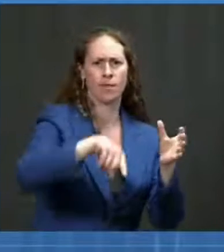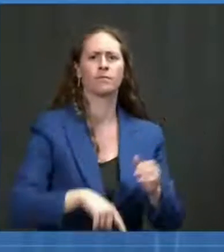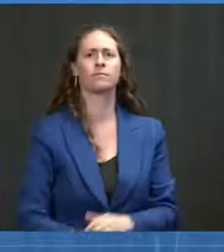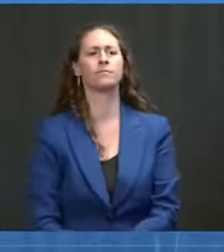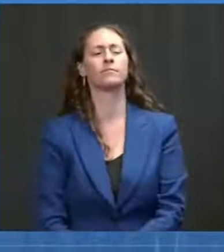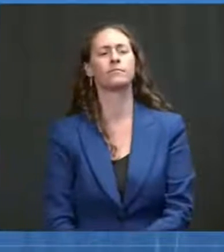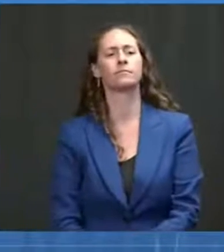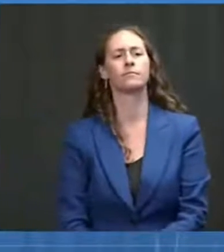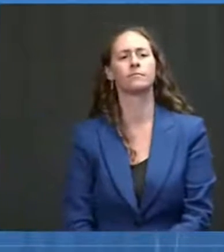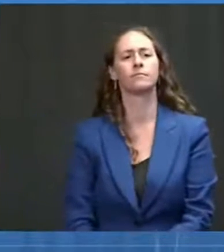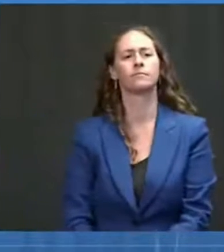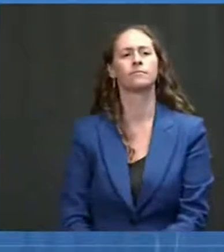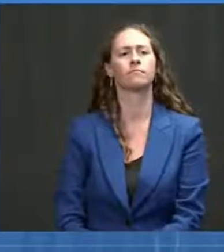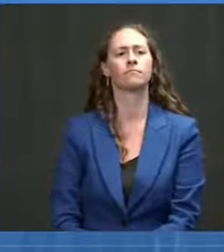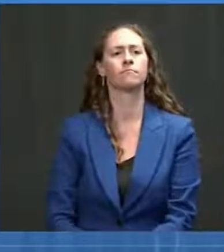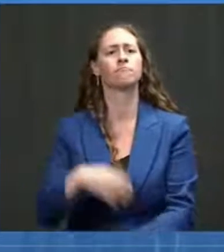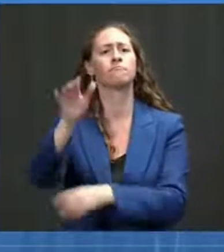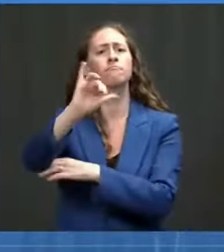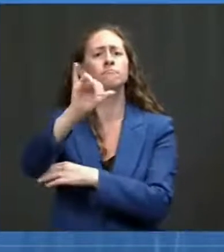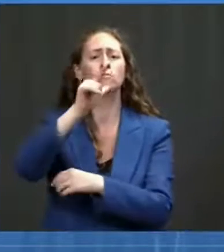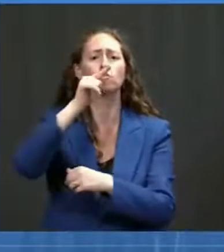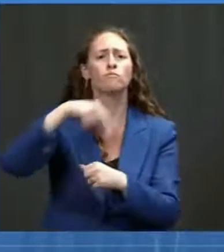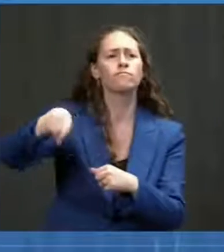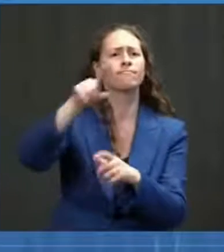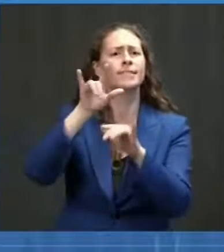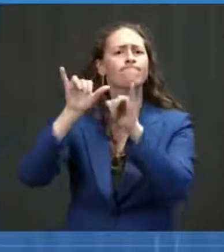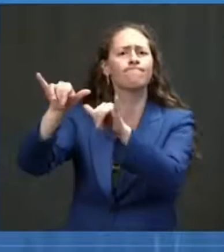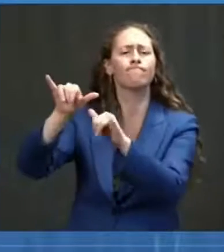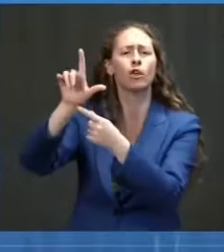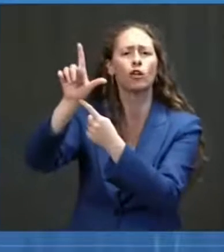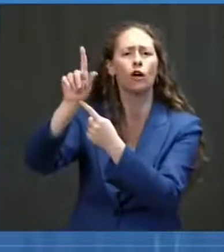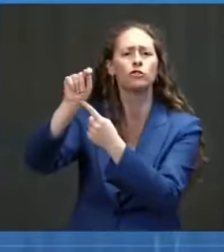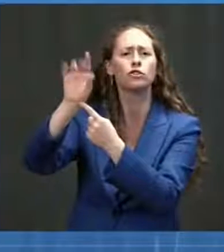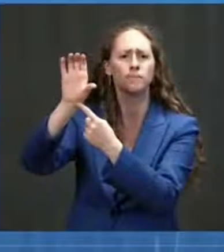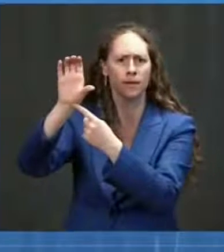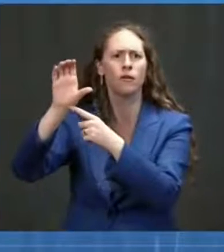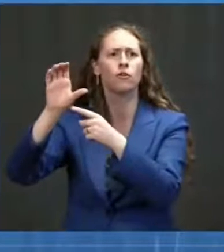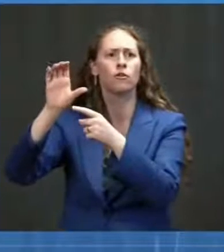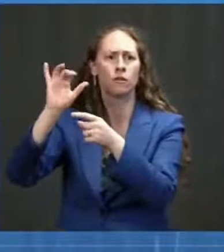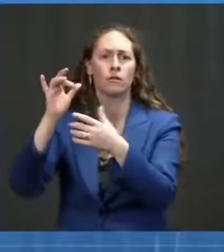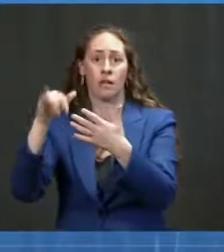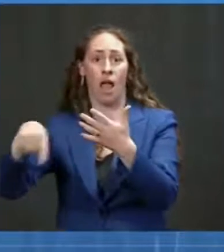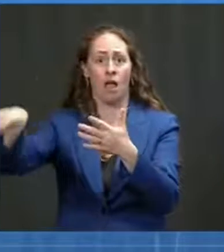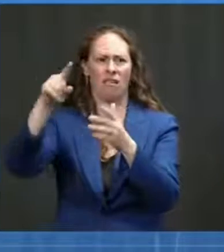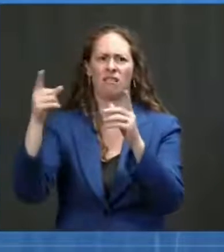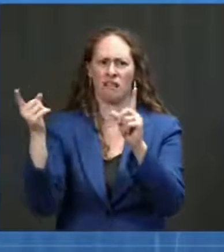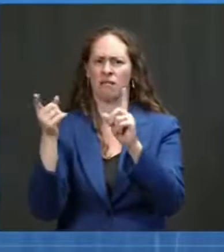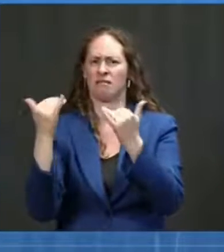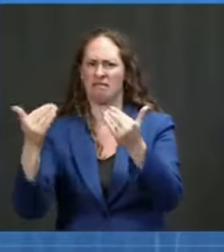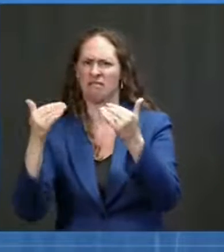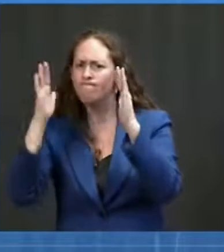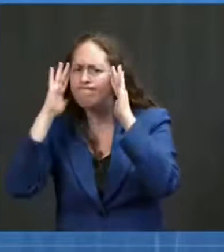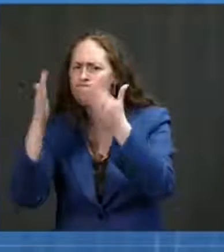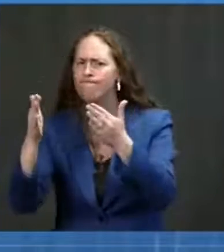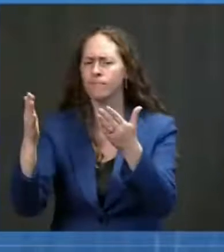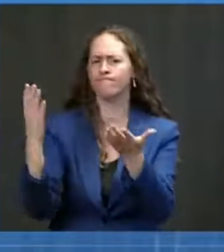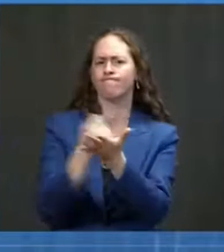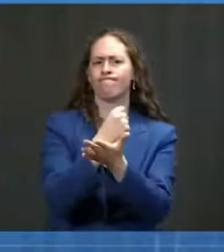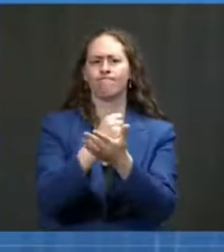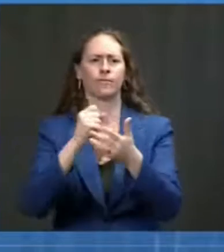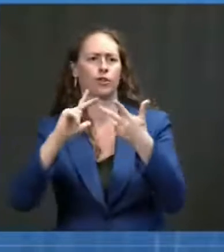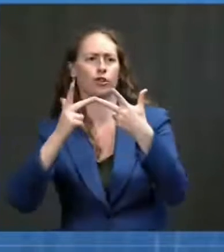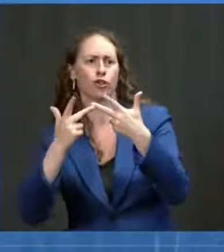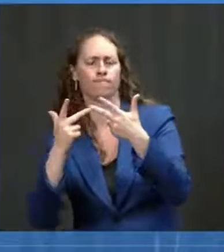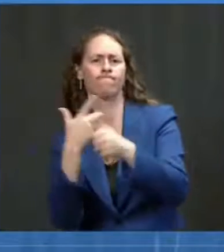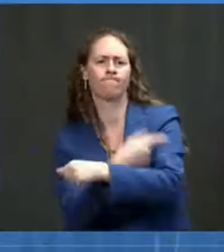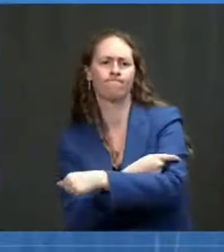For people who received the Johnson & Johnson vaccine, we anticipate vaccine boosters will likely be needed. The